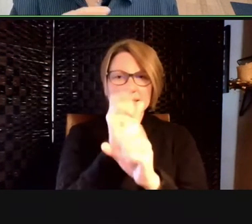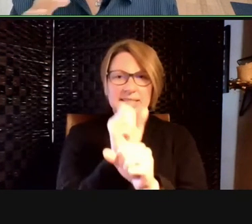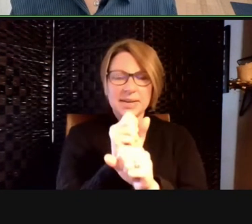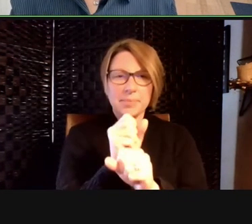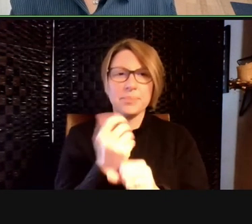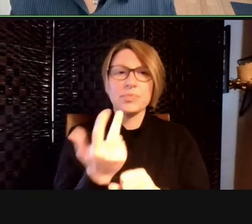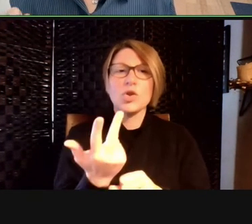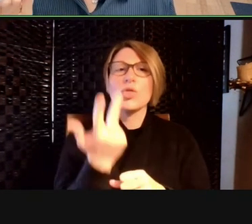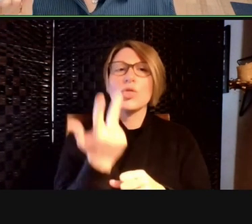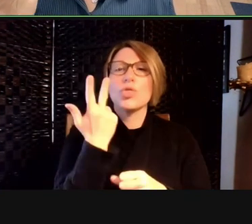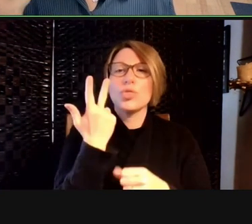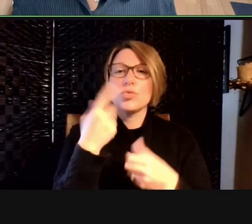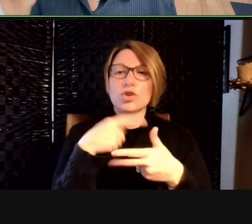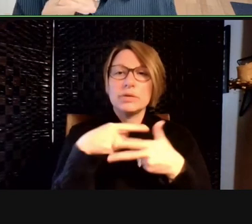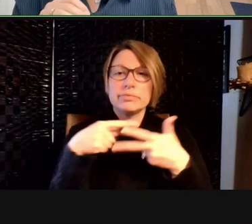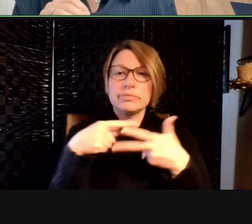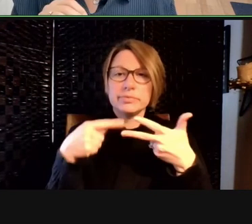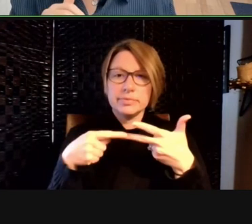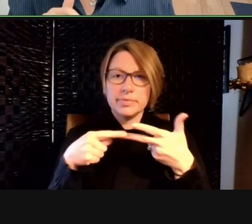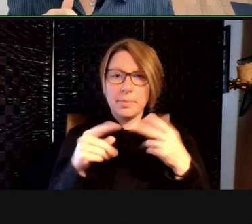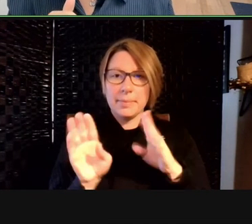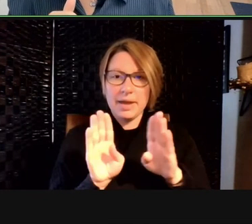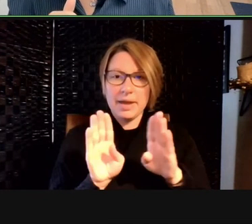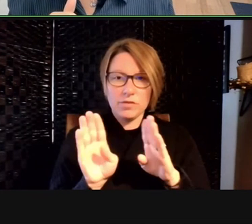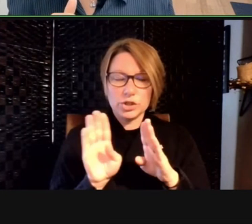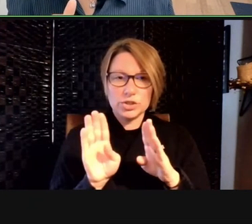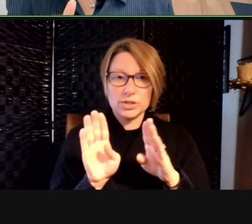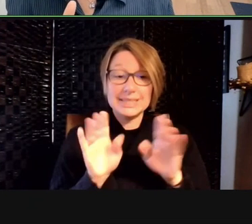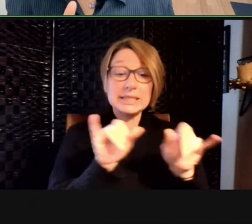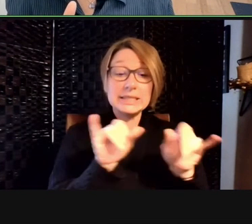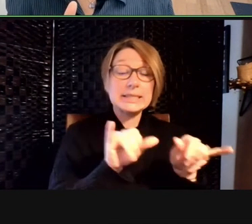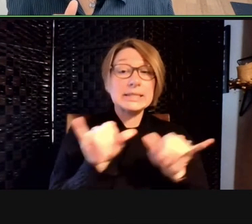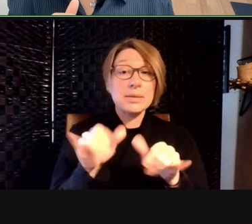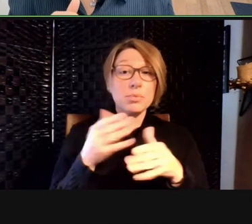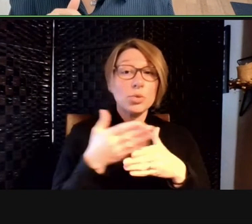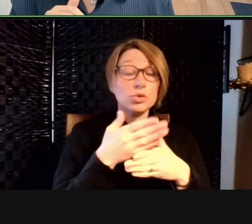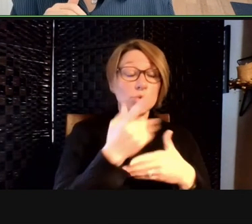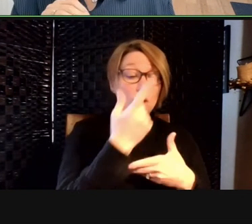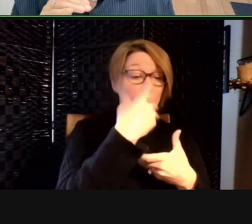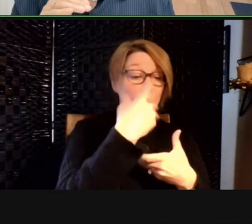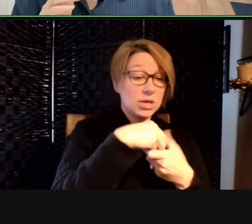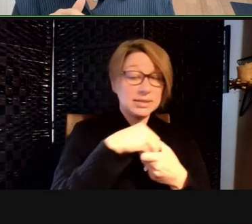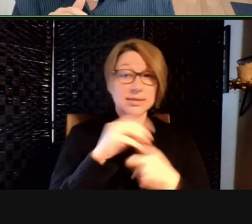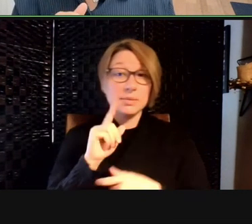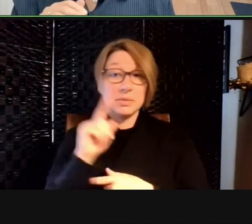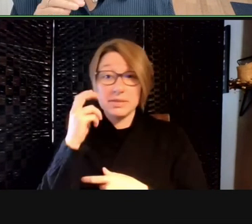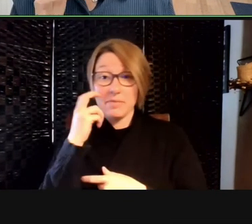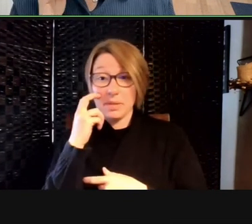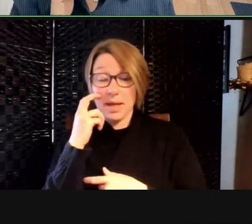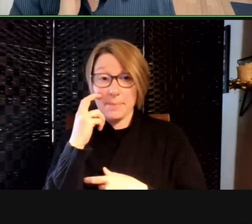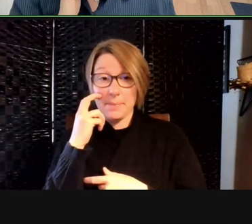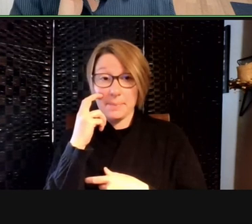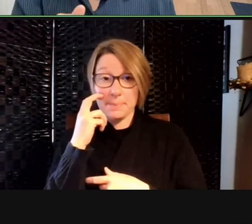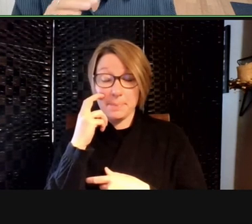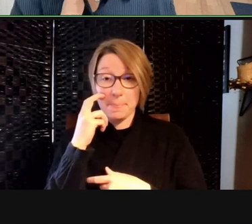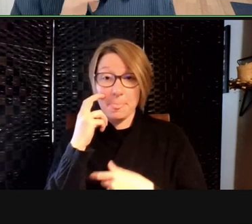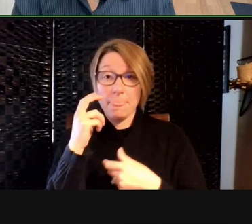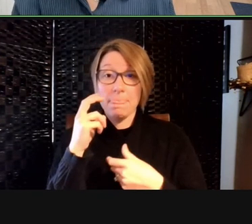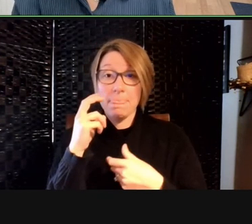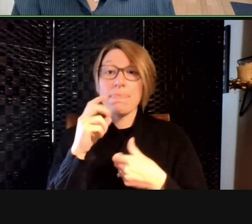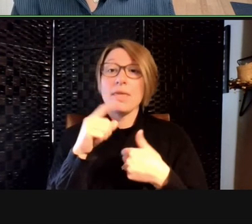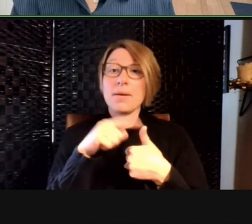in terms of behavior where we see similarities between autism and deafblindness. And they're reportedly in terms of